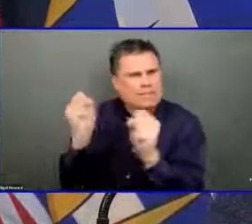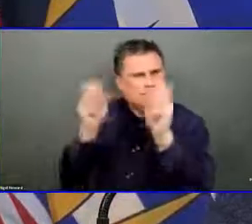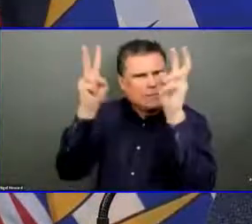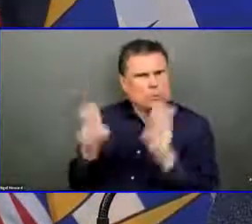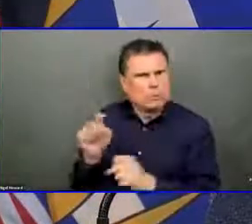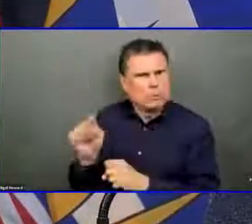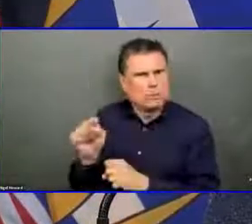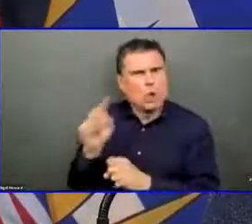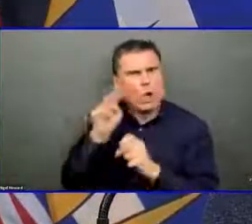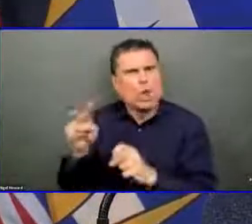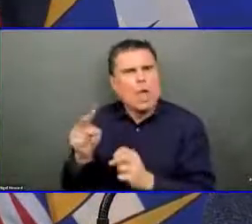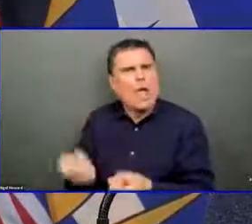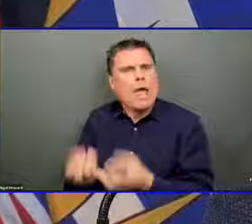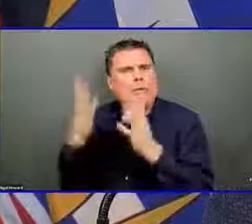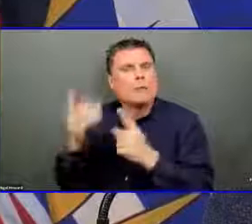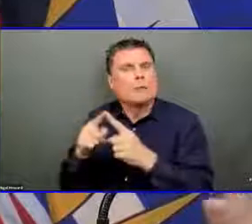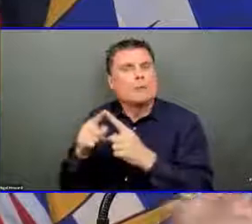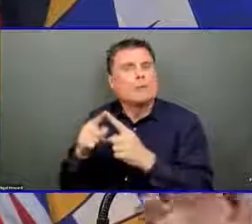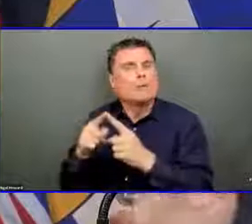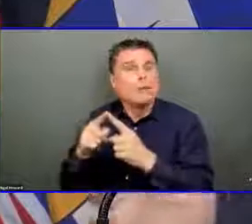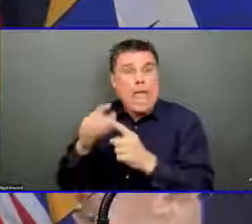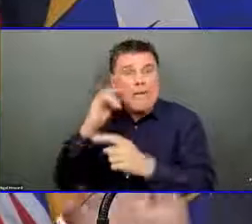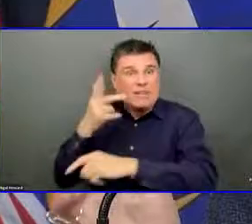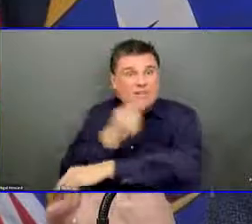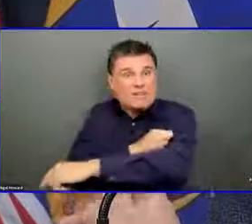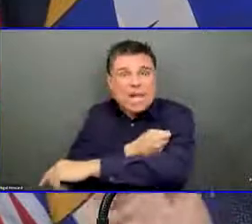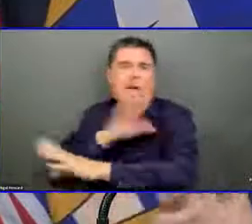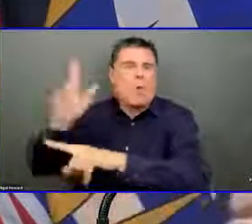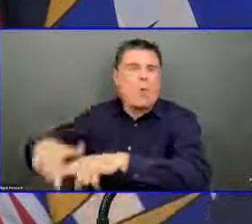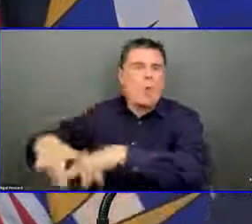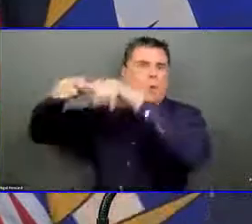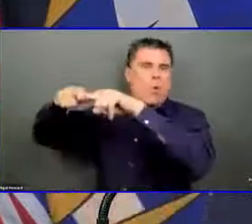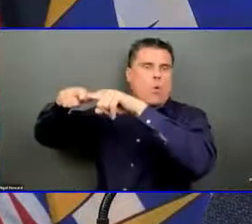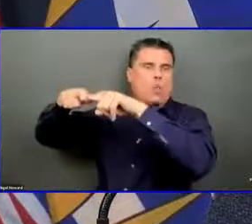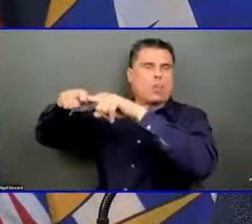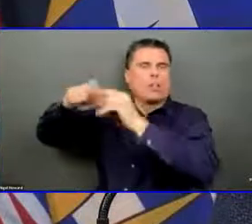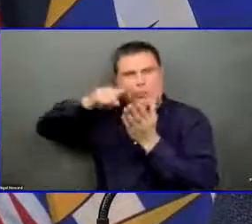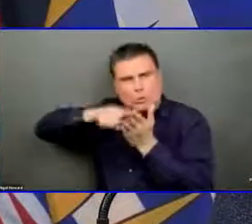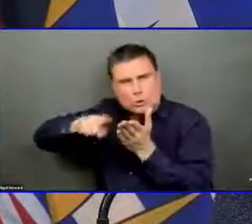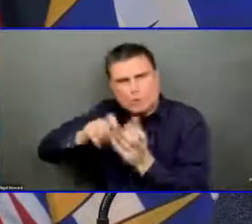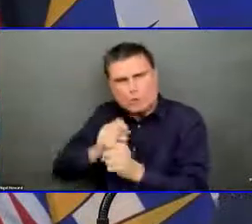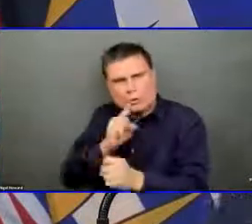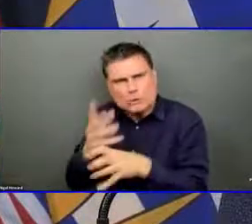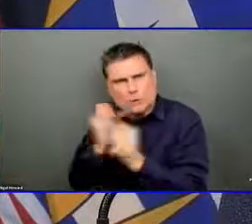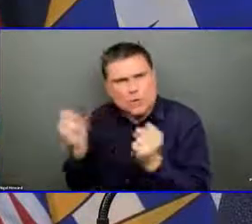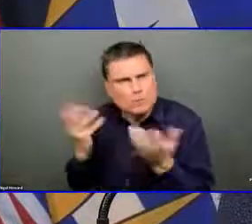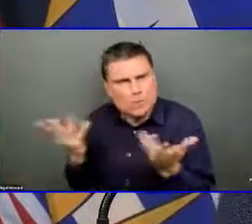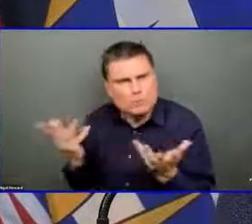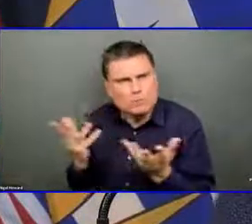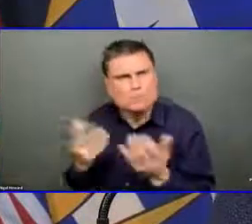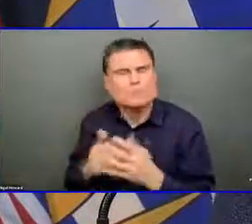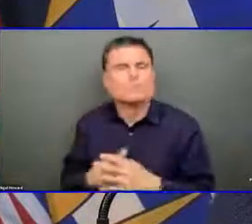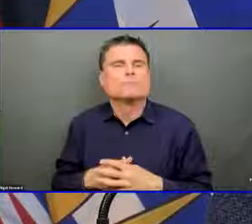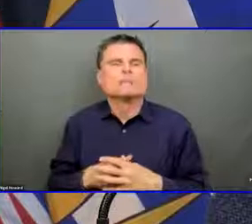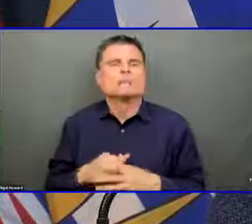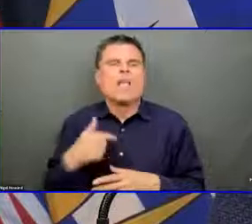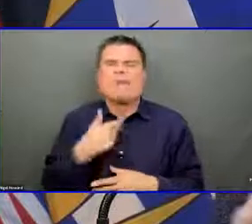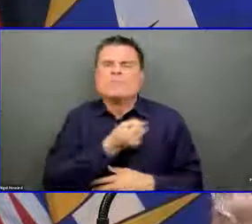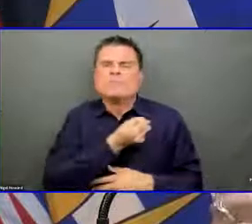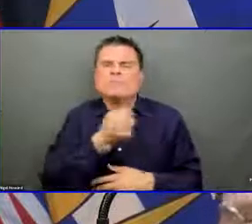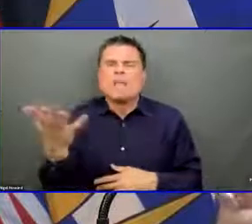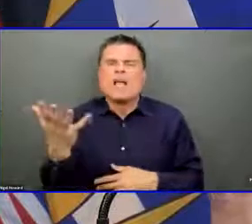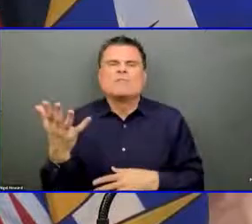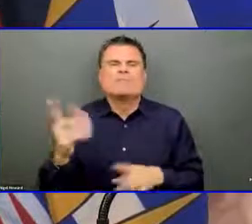what we understand is there's several different types of events that happen. So a blood clot in the lungs, a blood clot in the legs, a heart